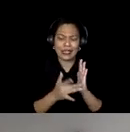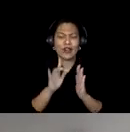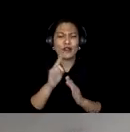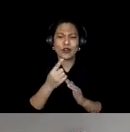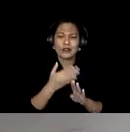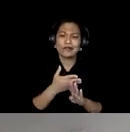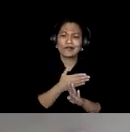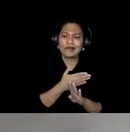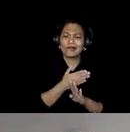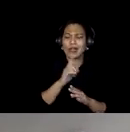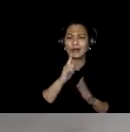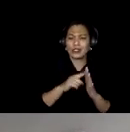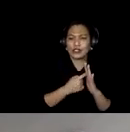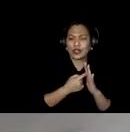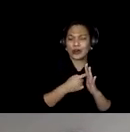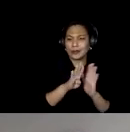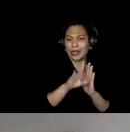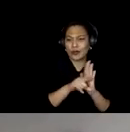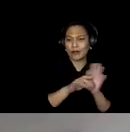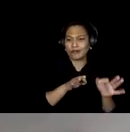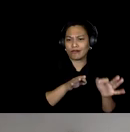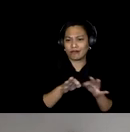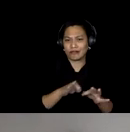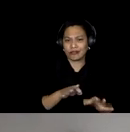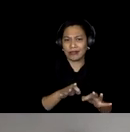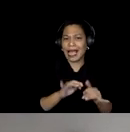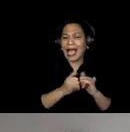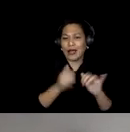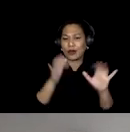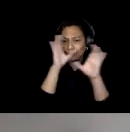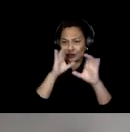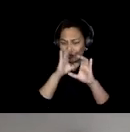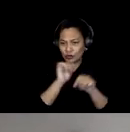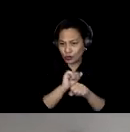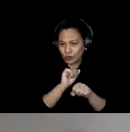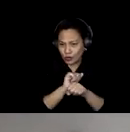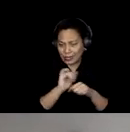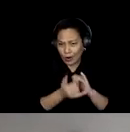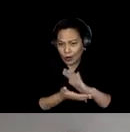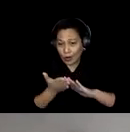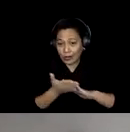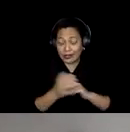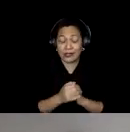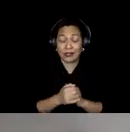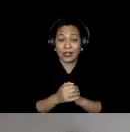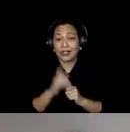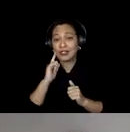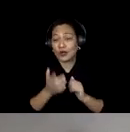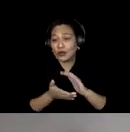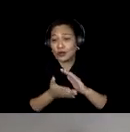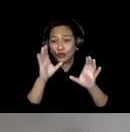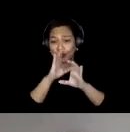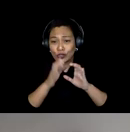search engines actually work, how they find and index your content. So first of all, search engines, Google, they have